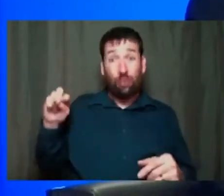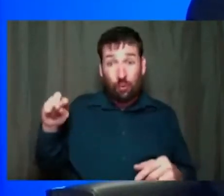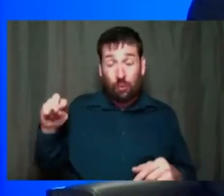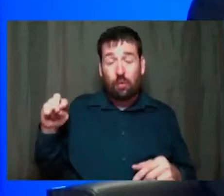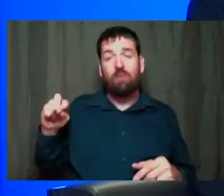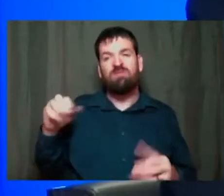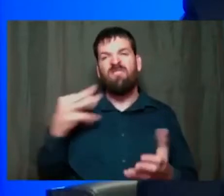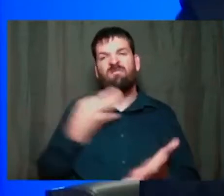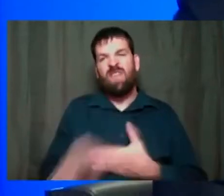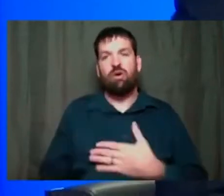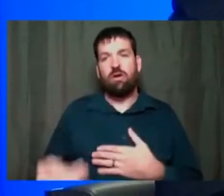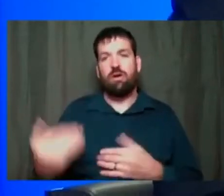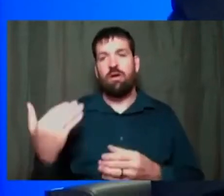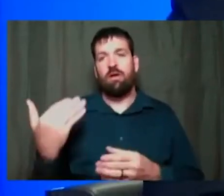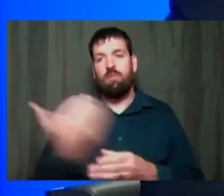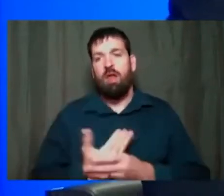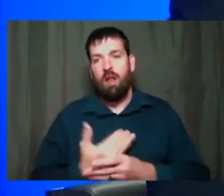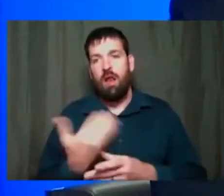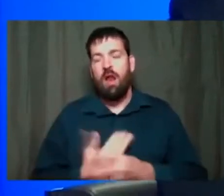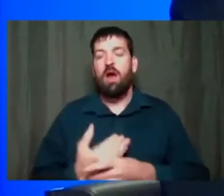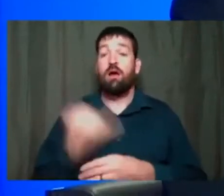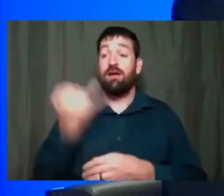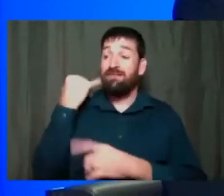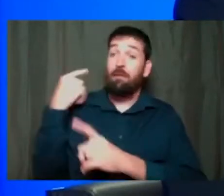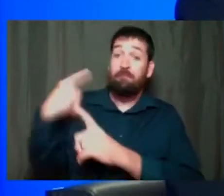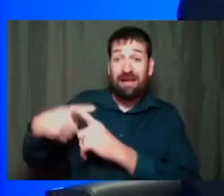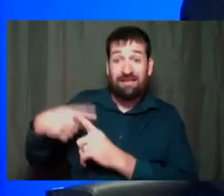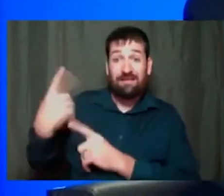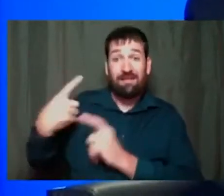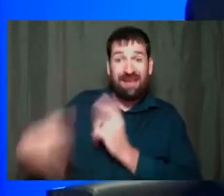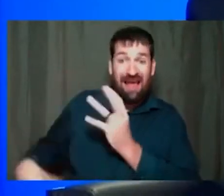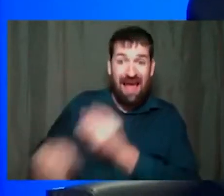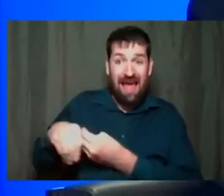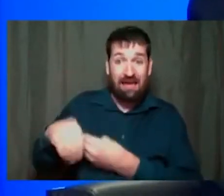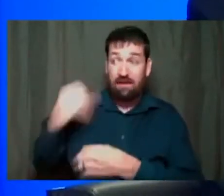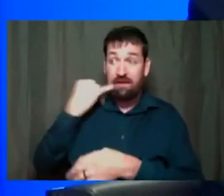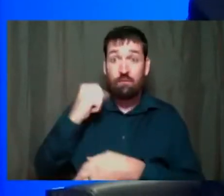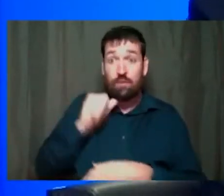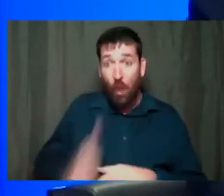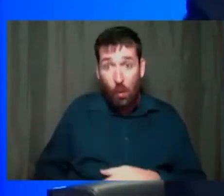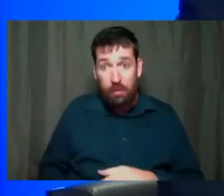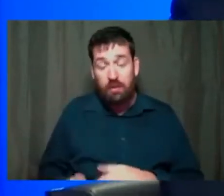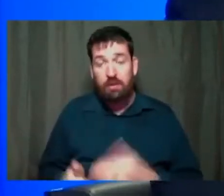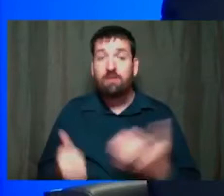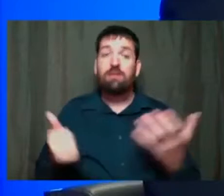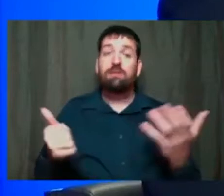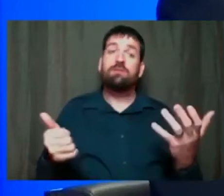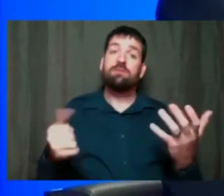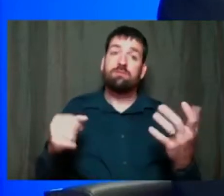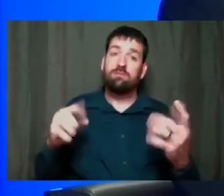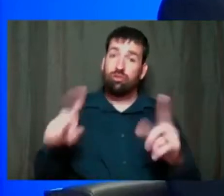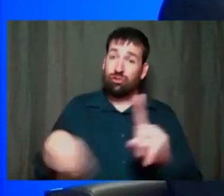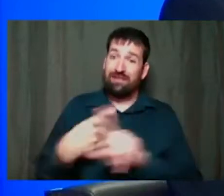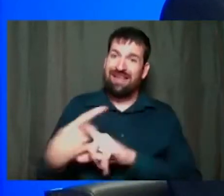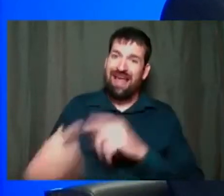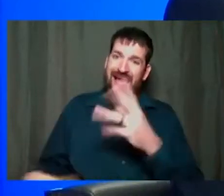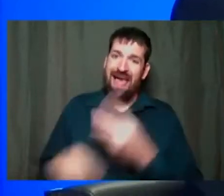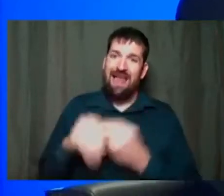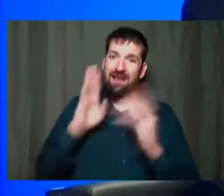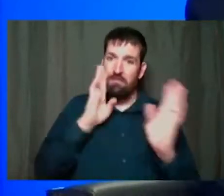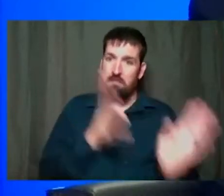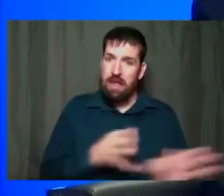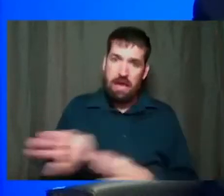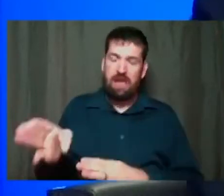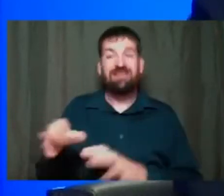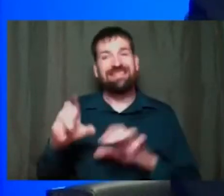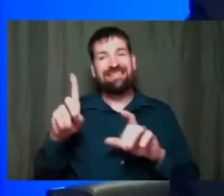something positive that we're trying to add, if we don't do it, at least just by adding that intention, we did something positive, and